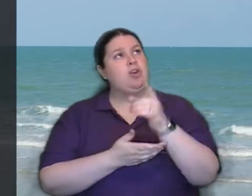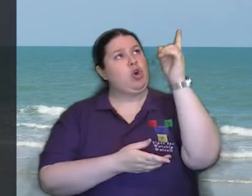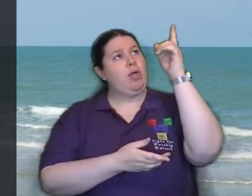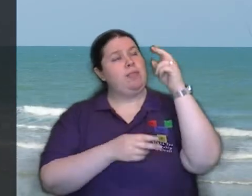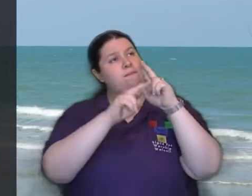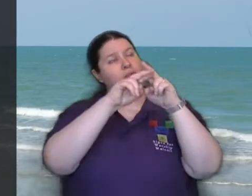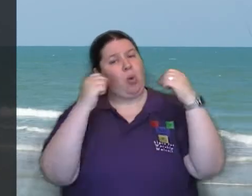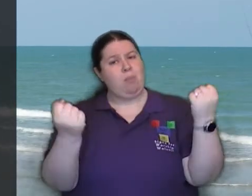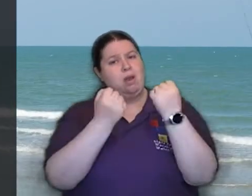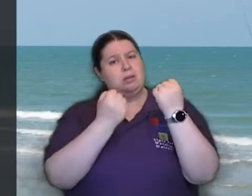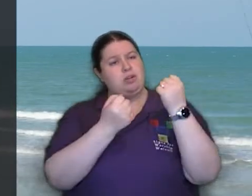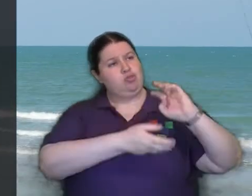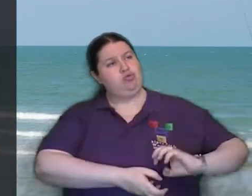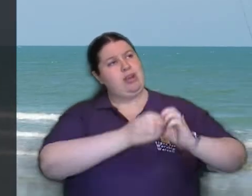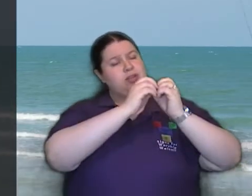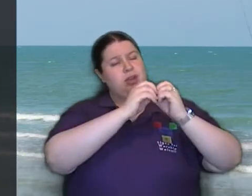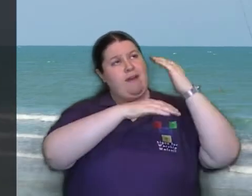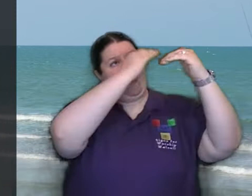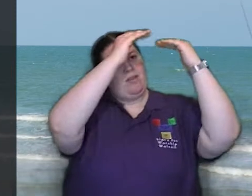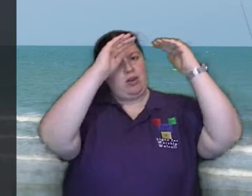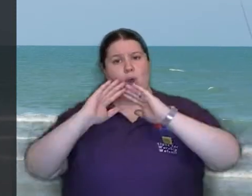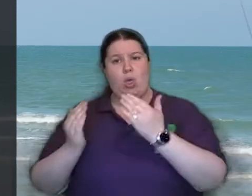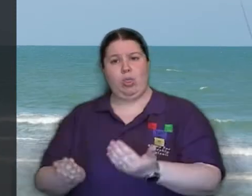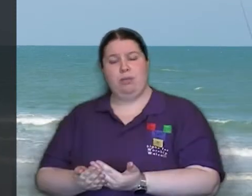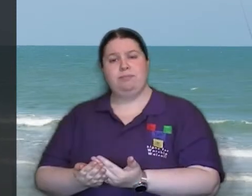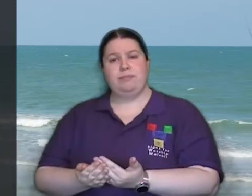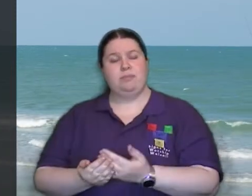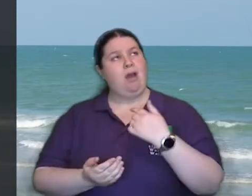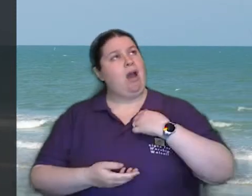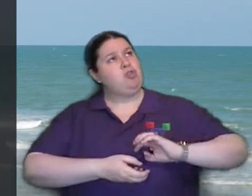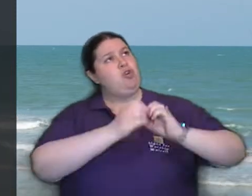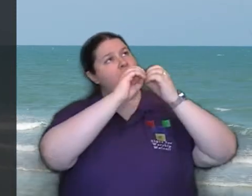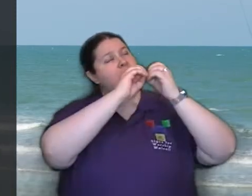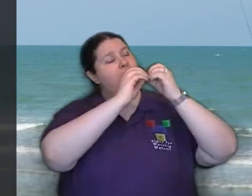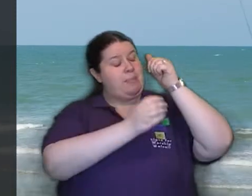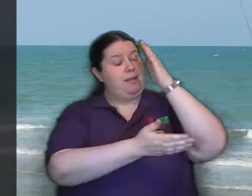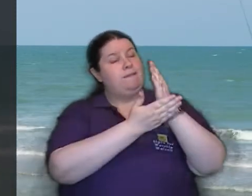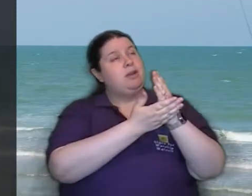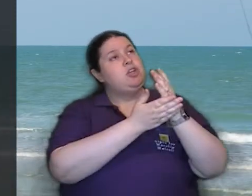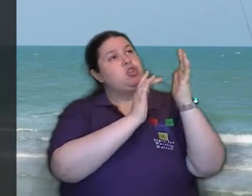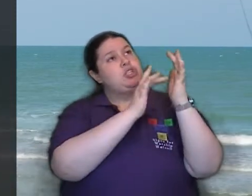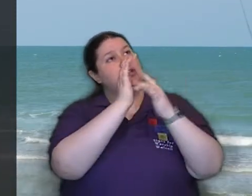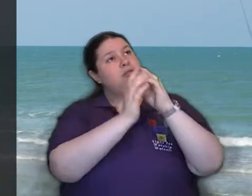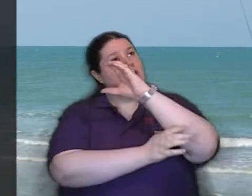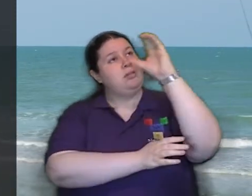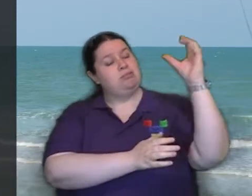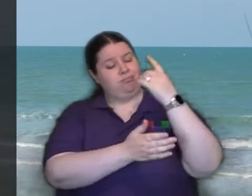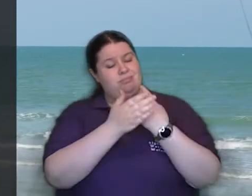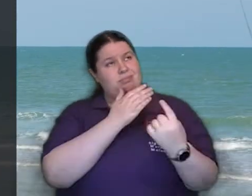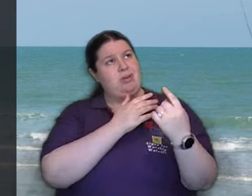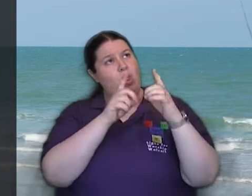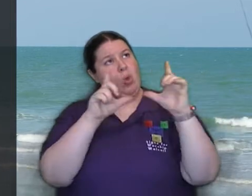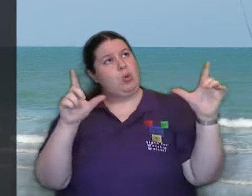I believe in God the Father Almighty, creator of heaven and earth. I believe in Jesus Christ, his